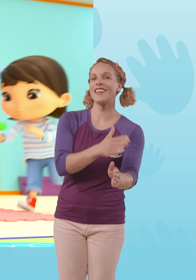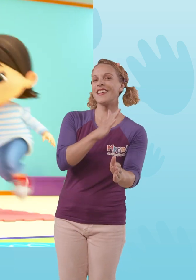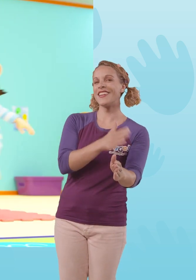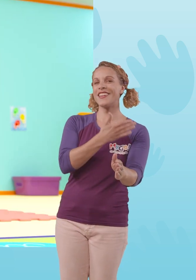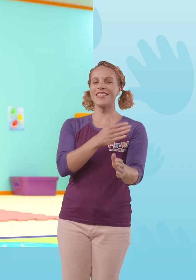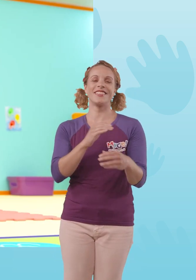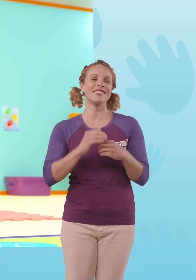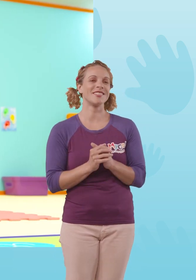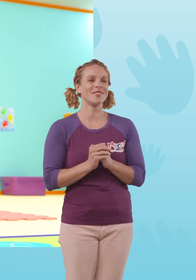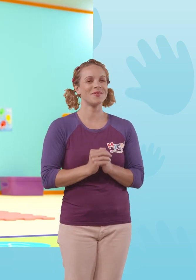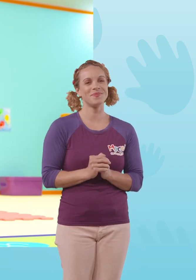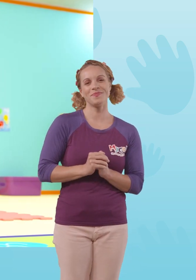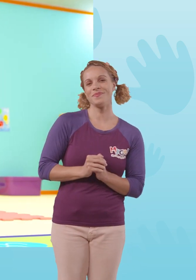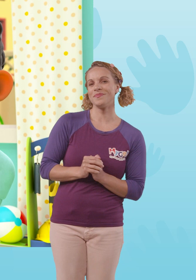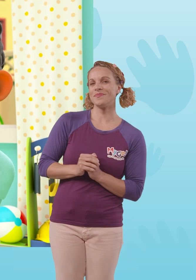la la.